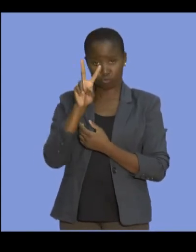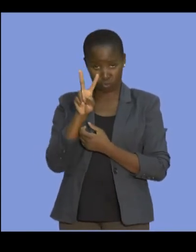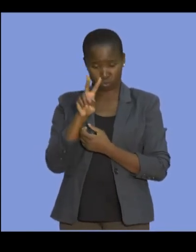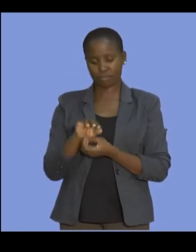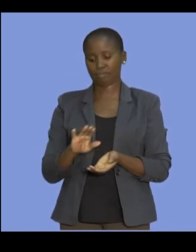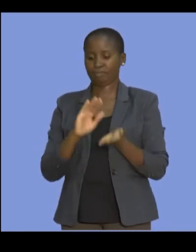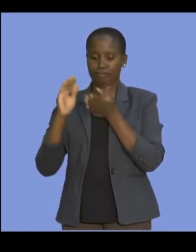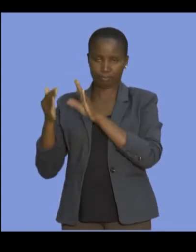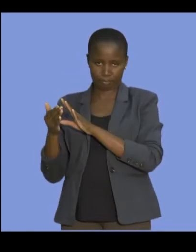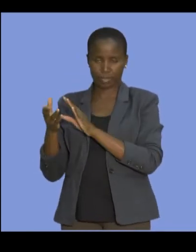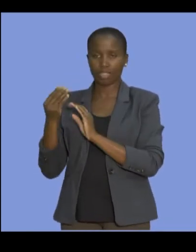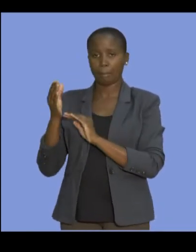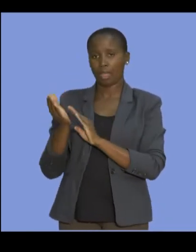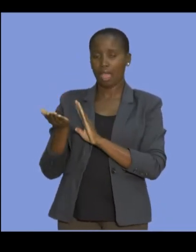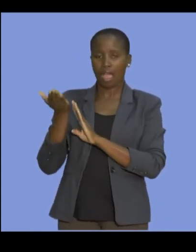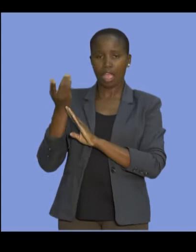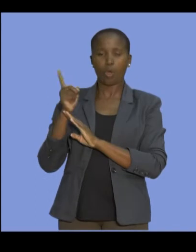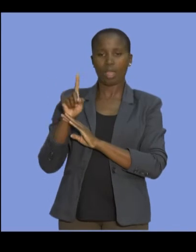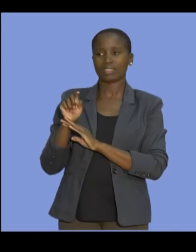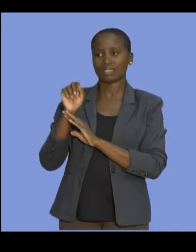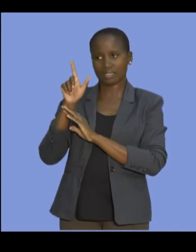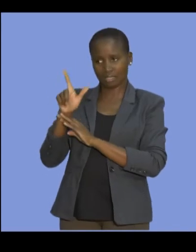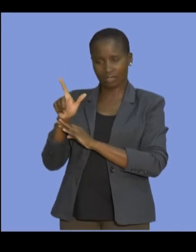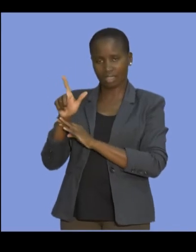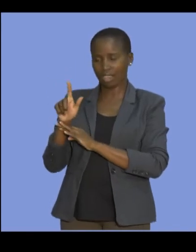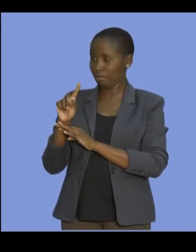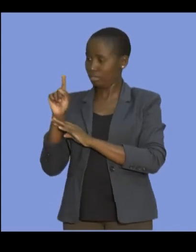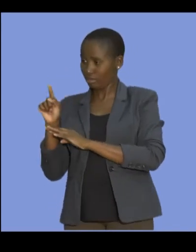Upper quartile 7 plus 7 divided by 2.